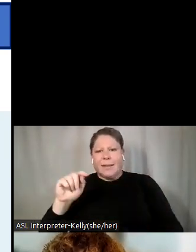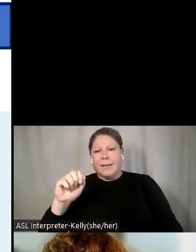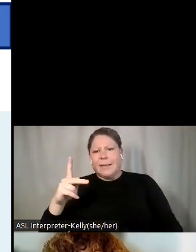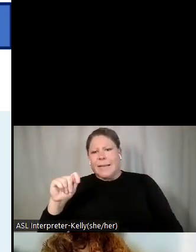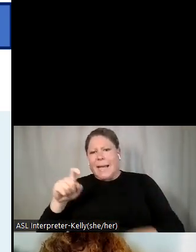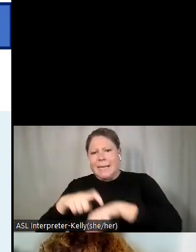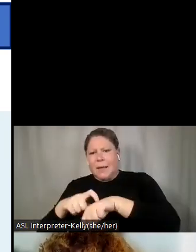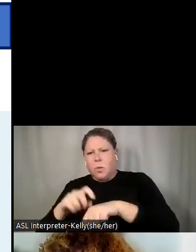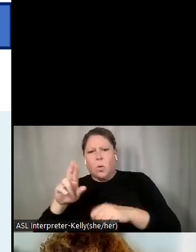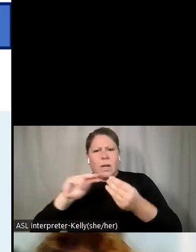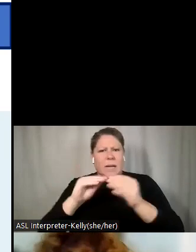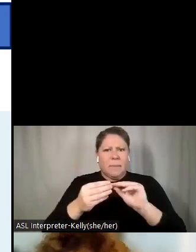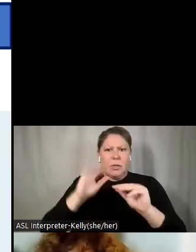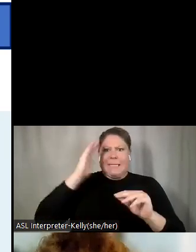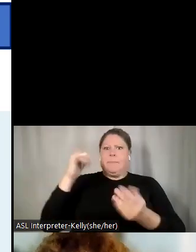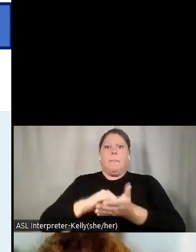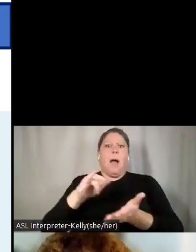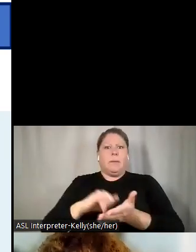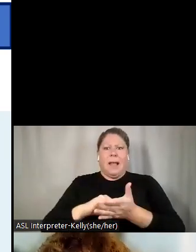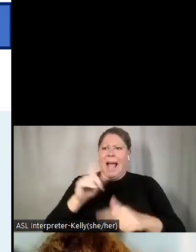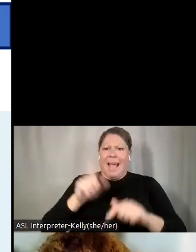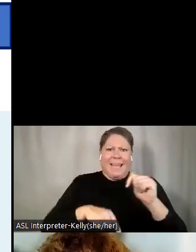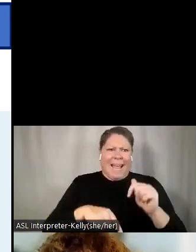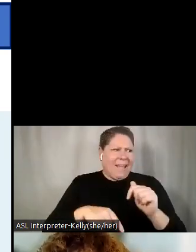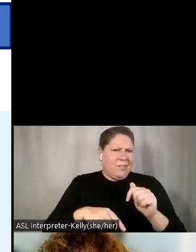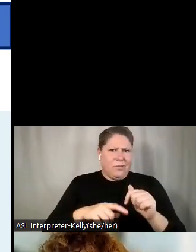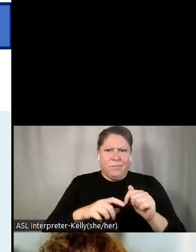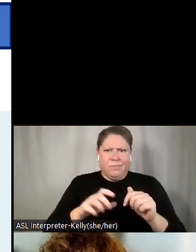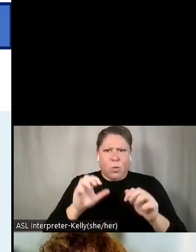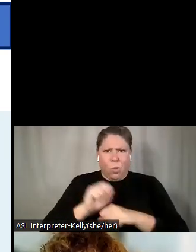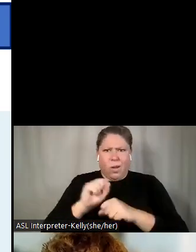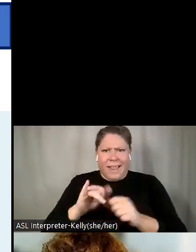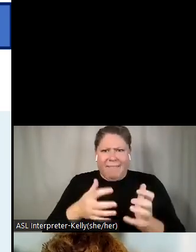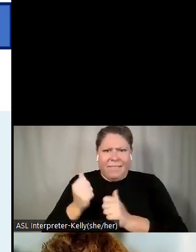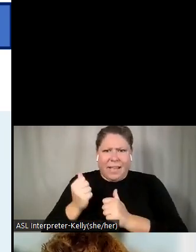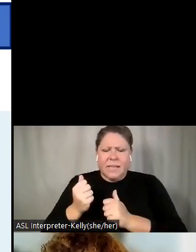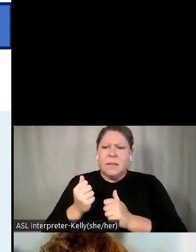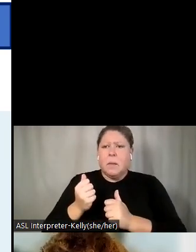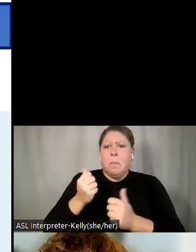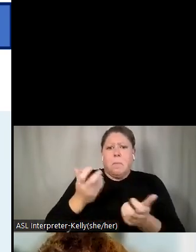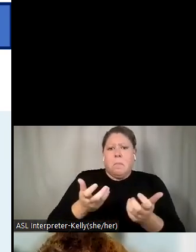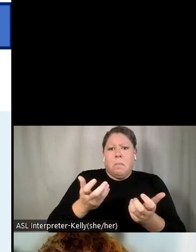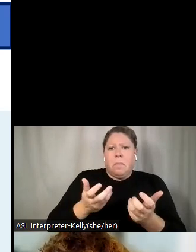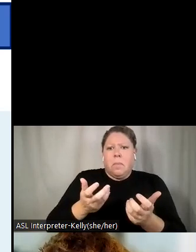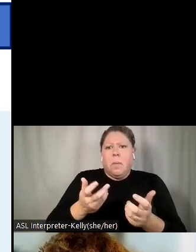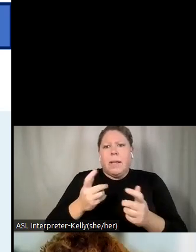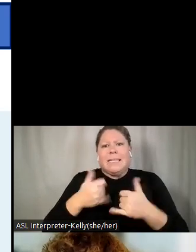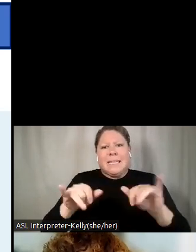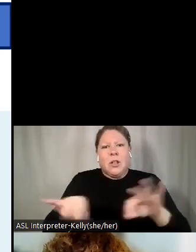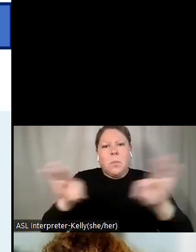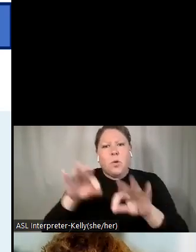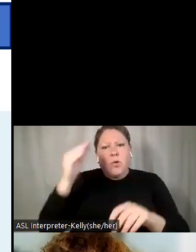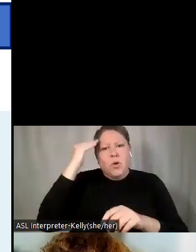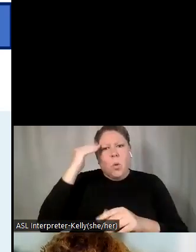seem unattainable, and it may be unattainable at this point in time, but it's important to know what the tact time is and understand